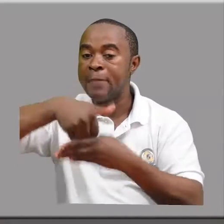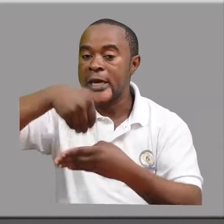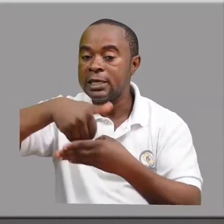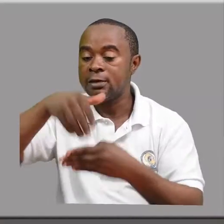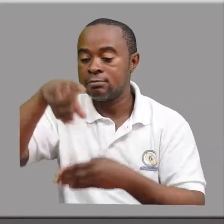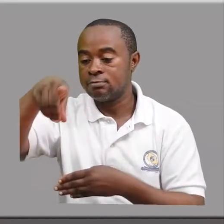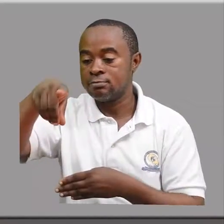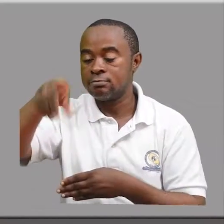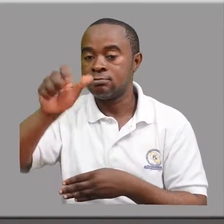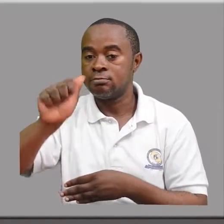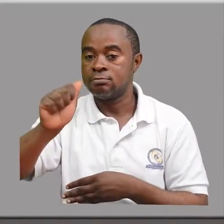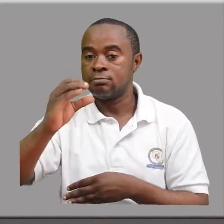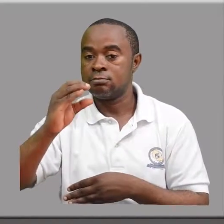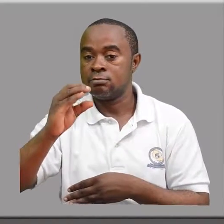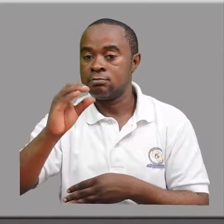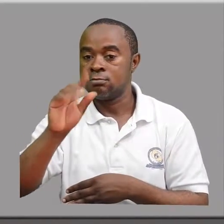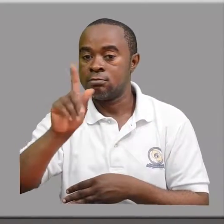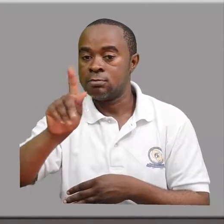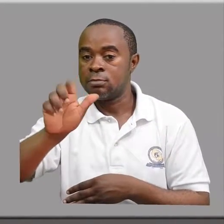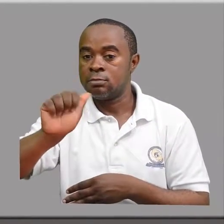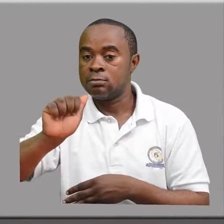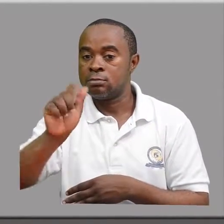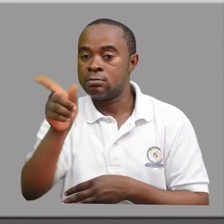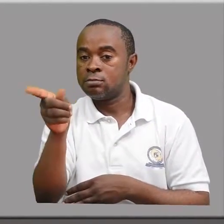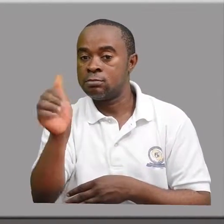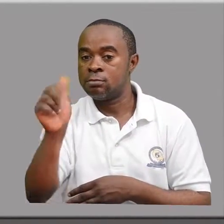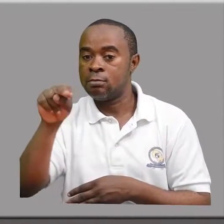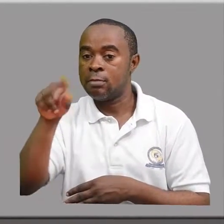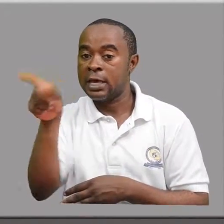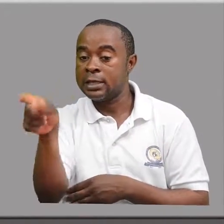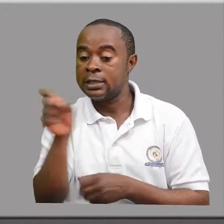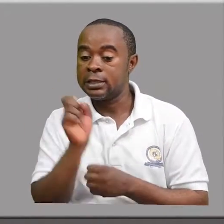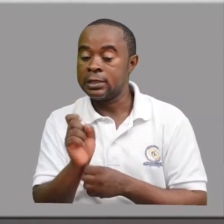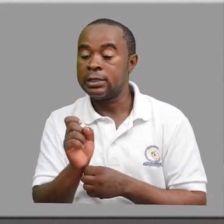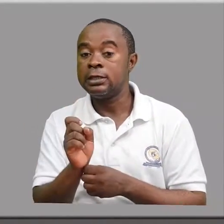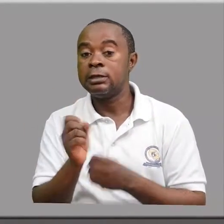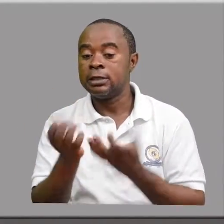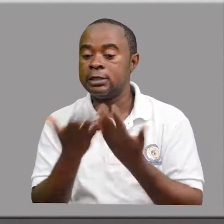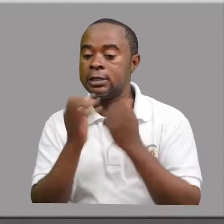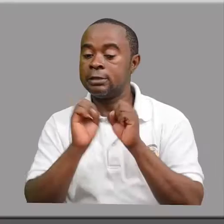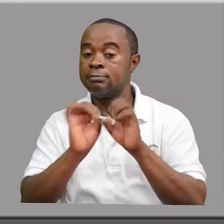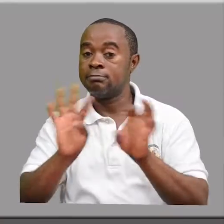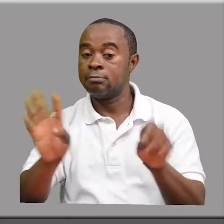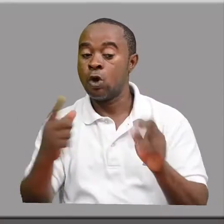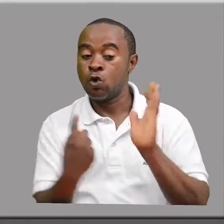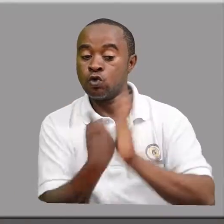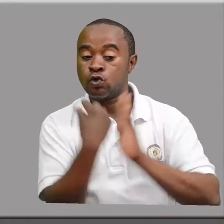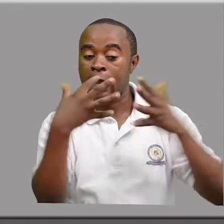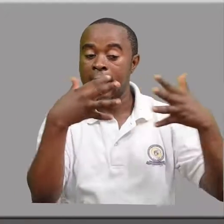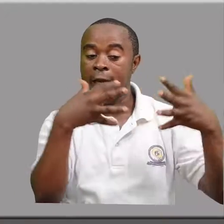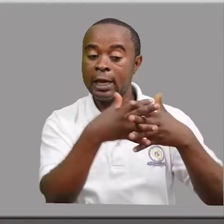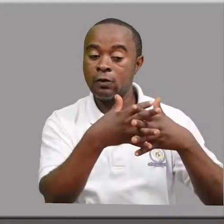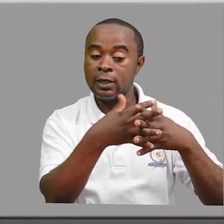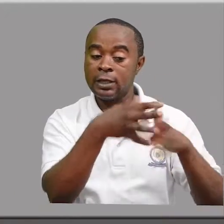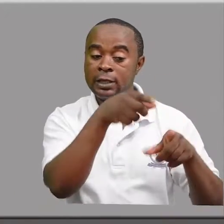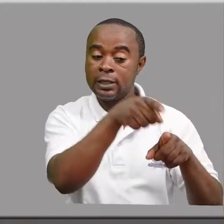can be transmitted from one network to another network. So if